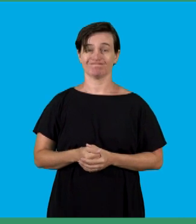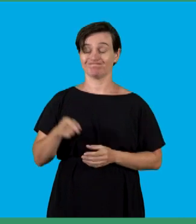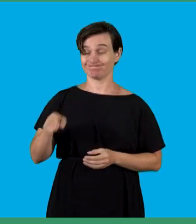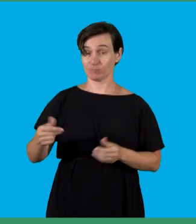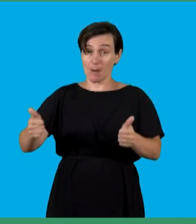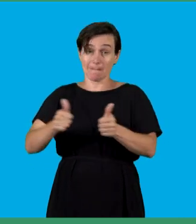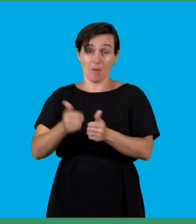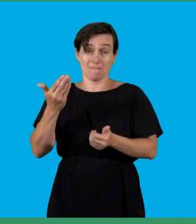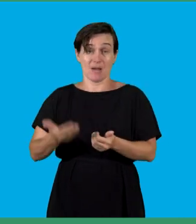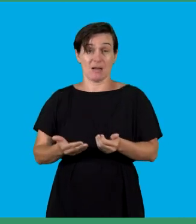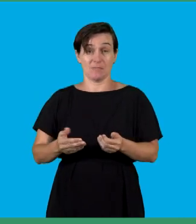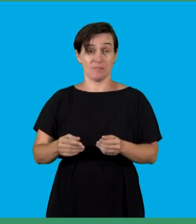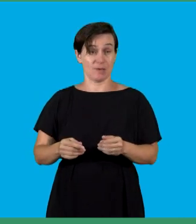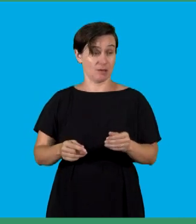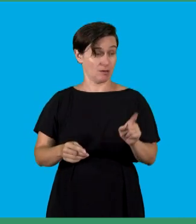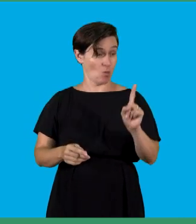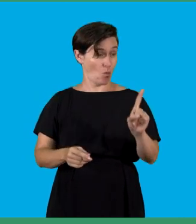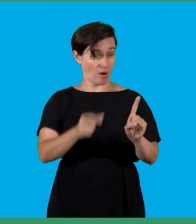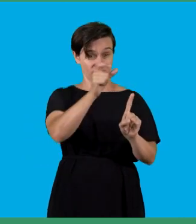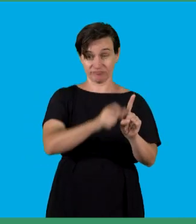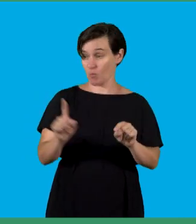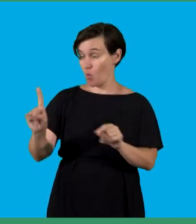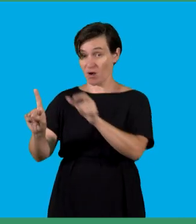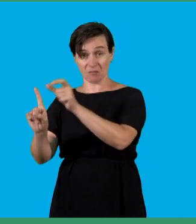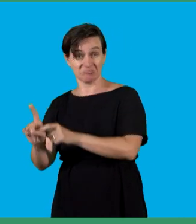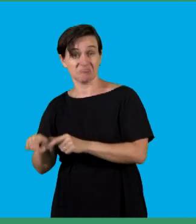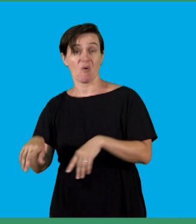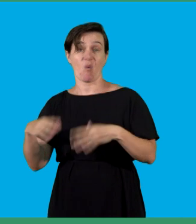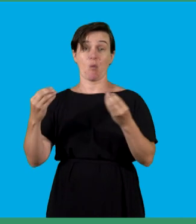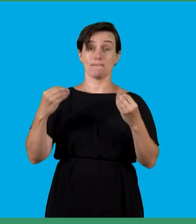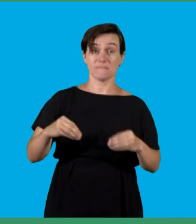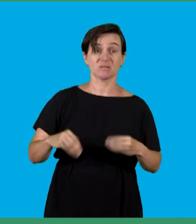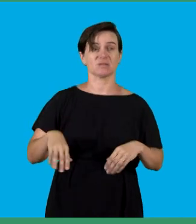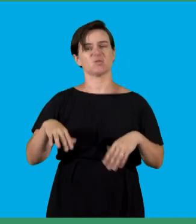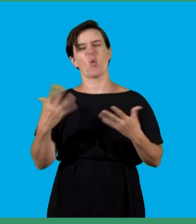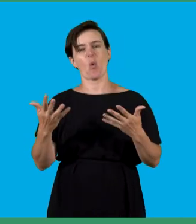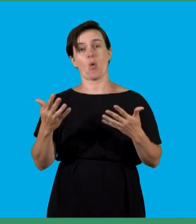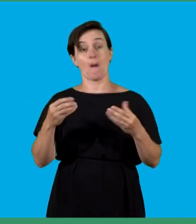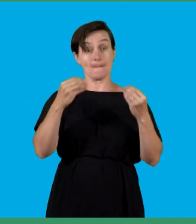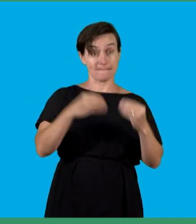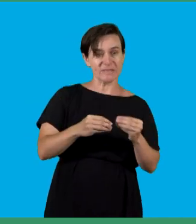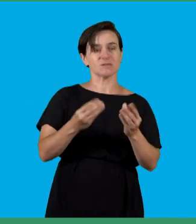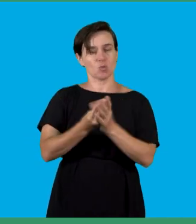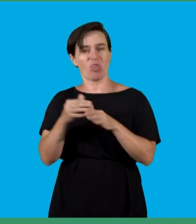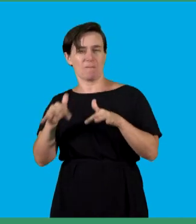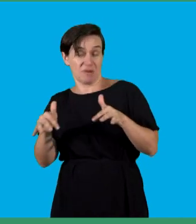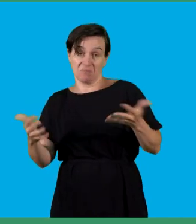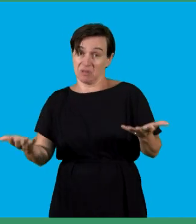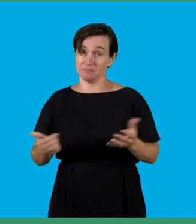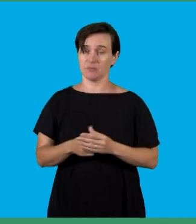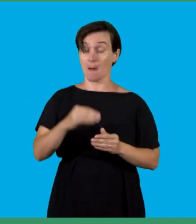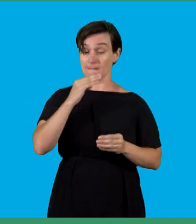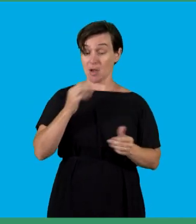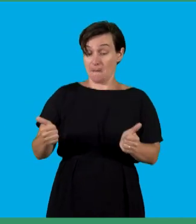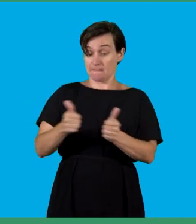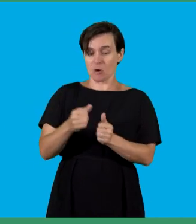The partners may be individuals, businesses, or combinations. So when we talk of the partnership, we are not